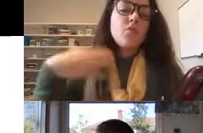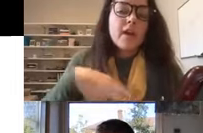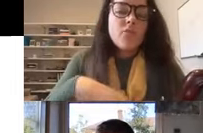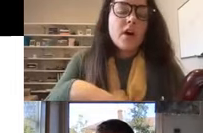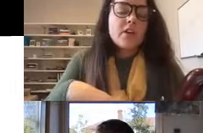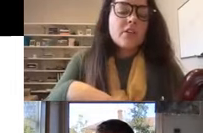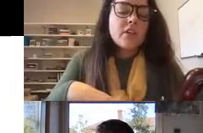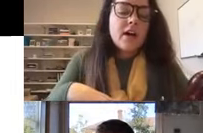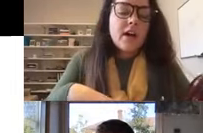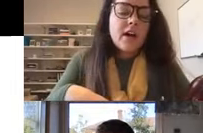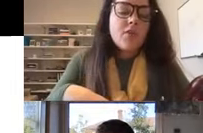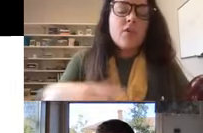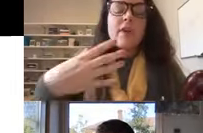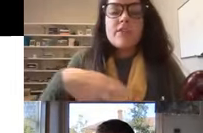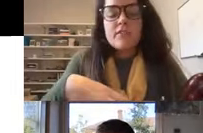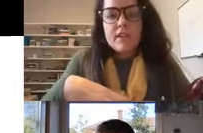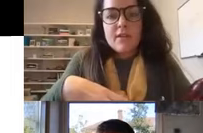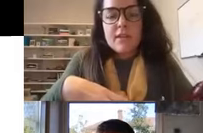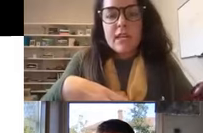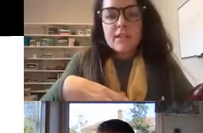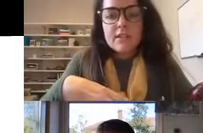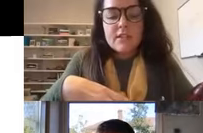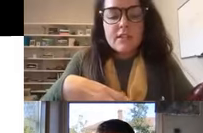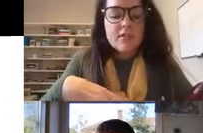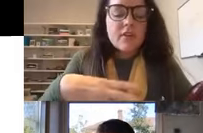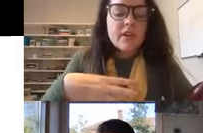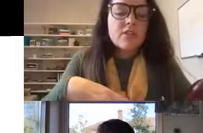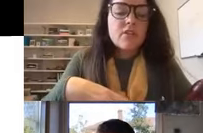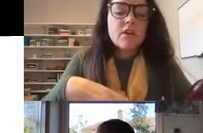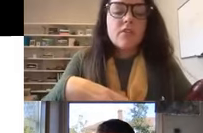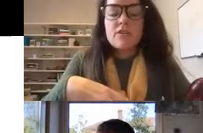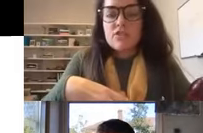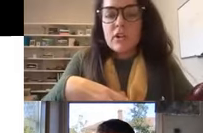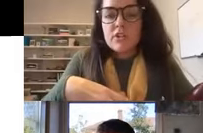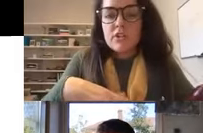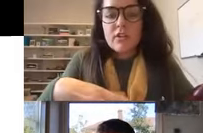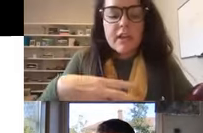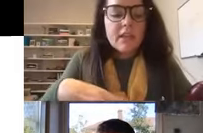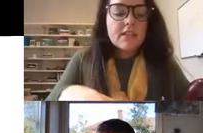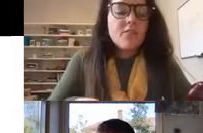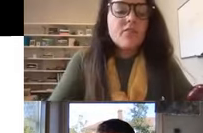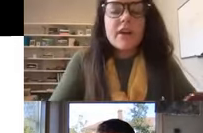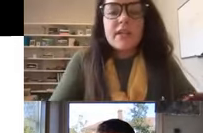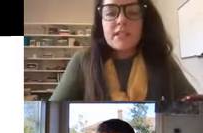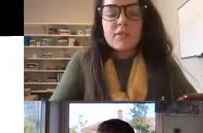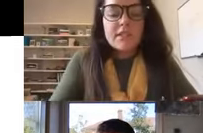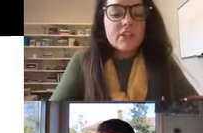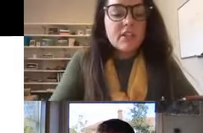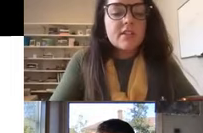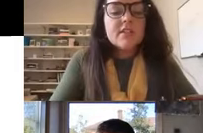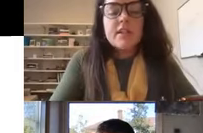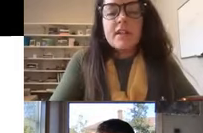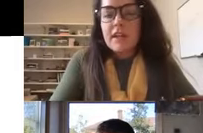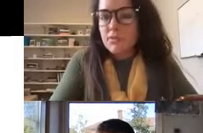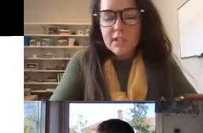would whitewash or render them innocent for historical, structural, and contemporary